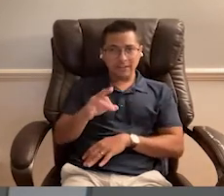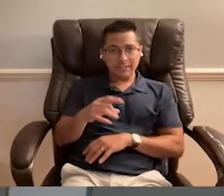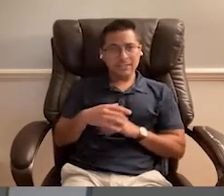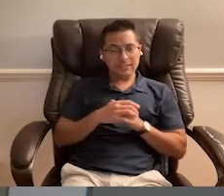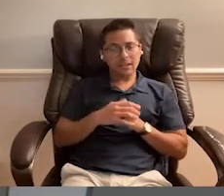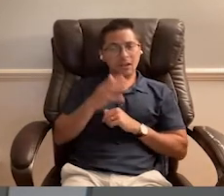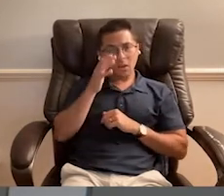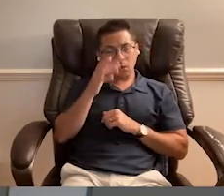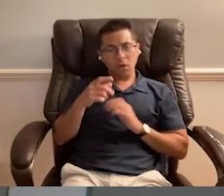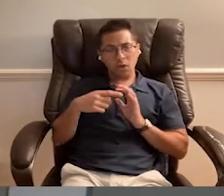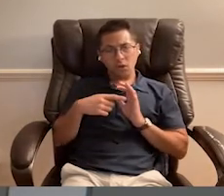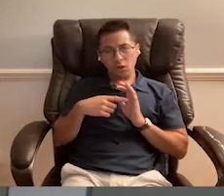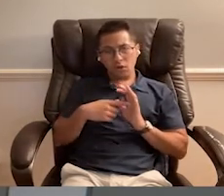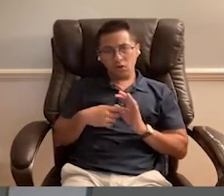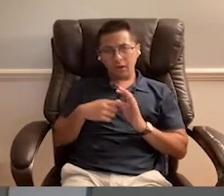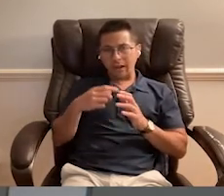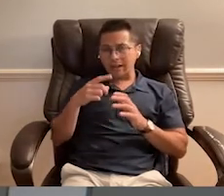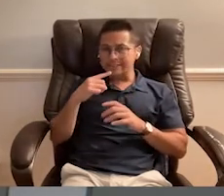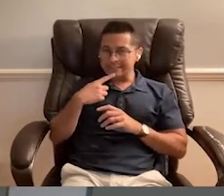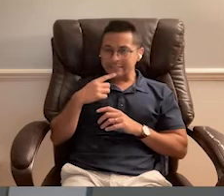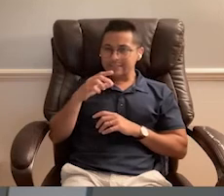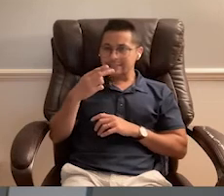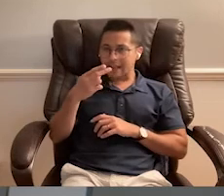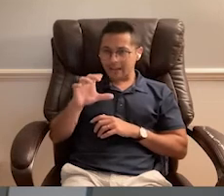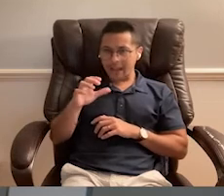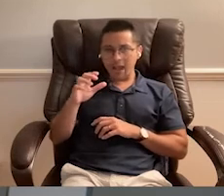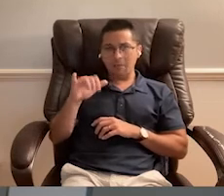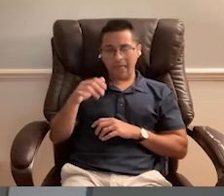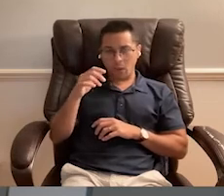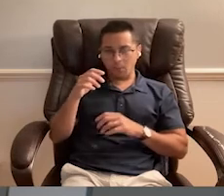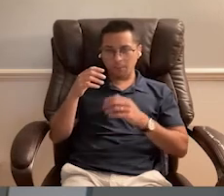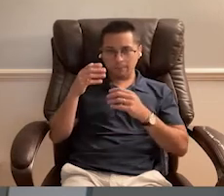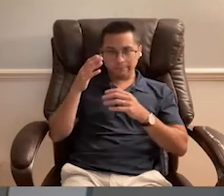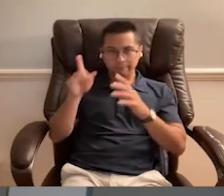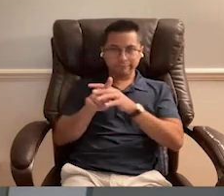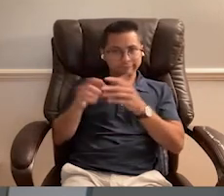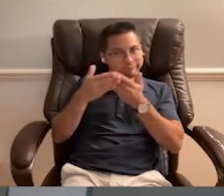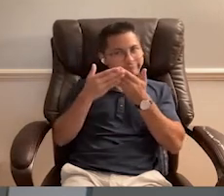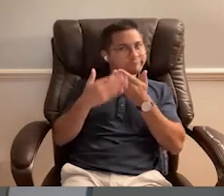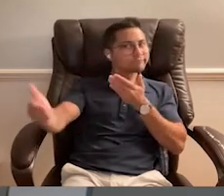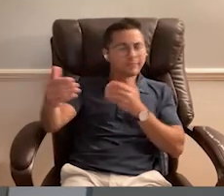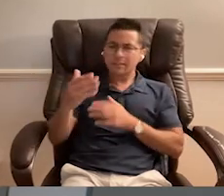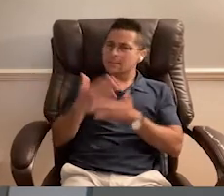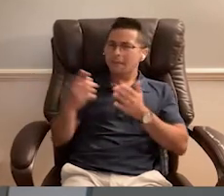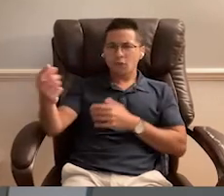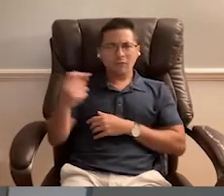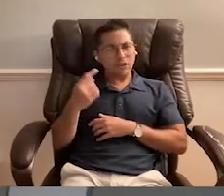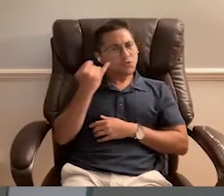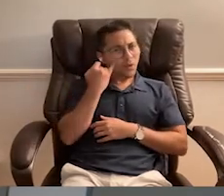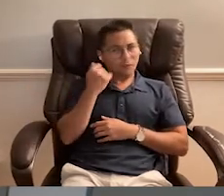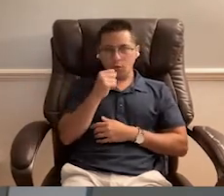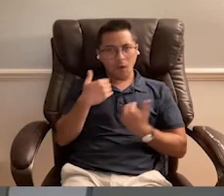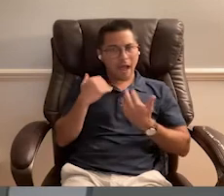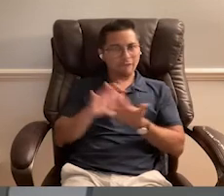itself prior to the age of 18, and it will constitute a substantial handicap that can reasonably be expected to continue indefinitely. I